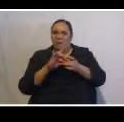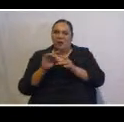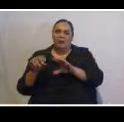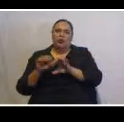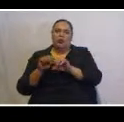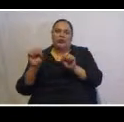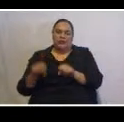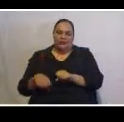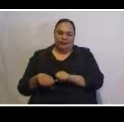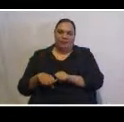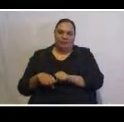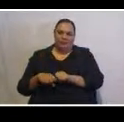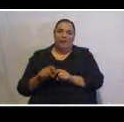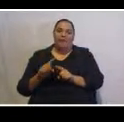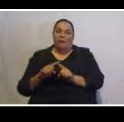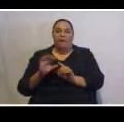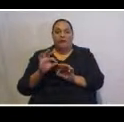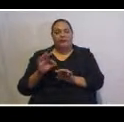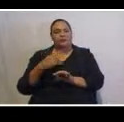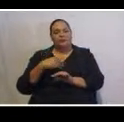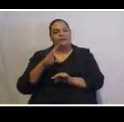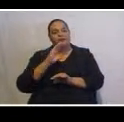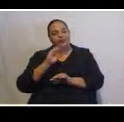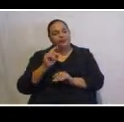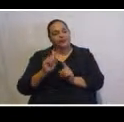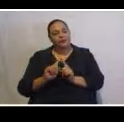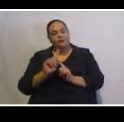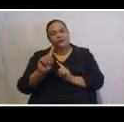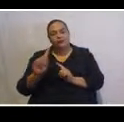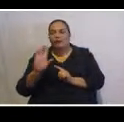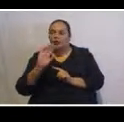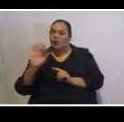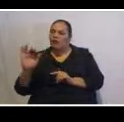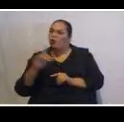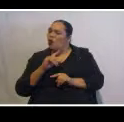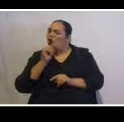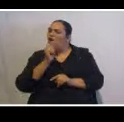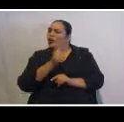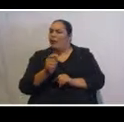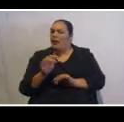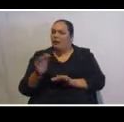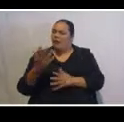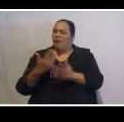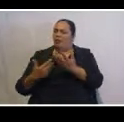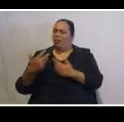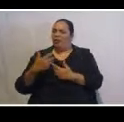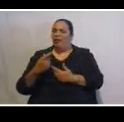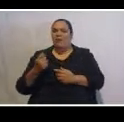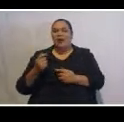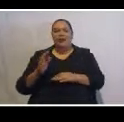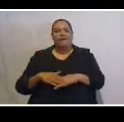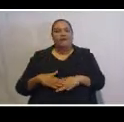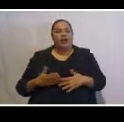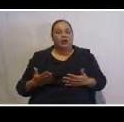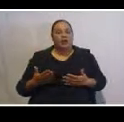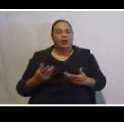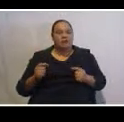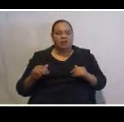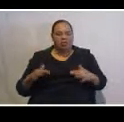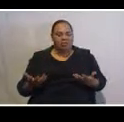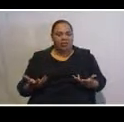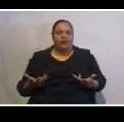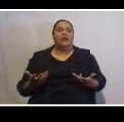system. And we're going to be asked to go and ask people why are they not paying. And people are going to say, with what money? Because we don't have